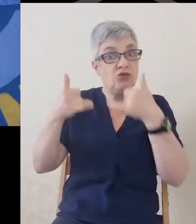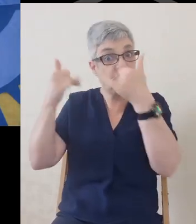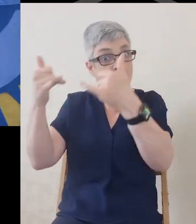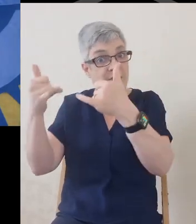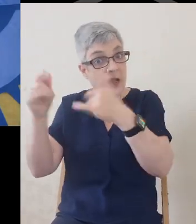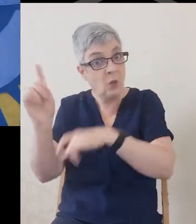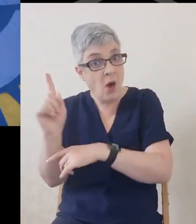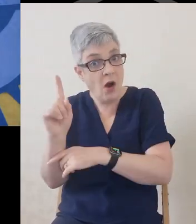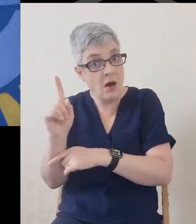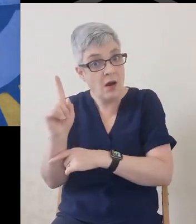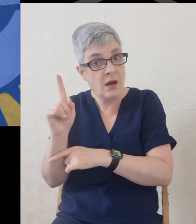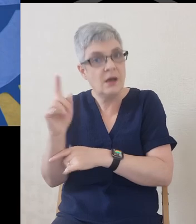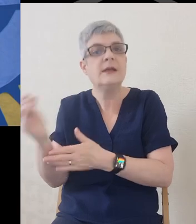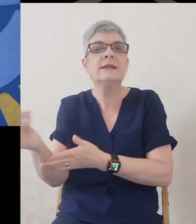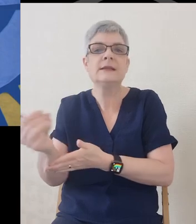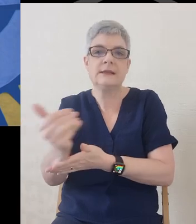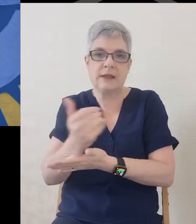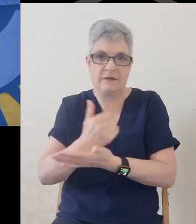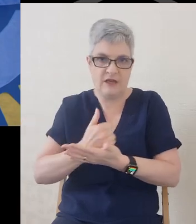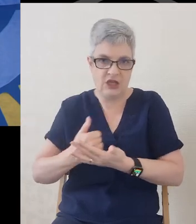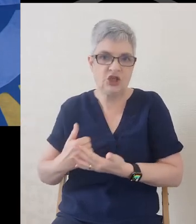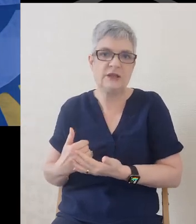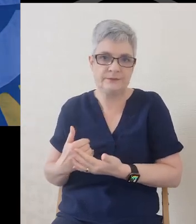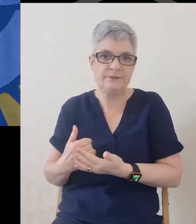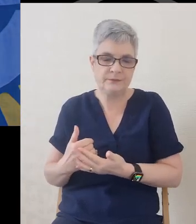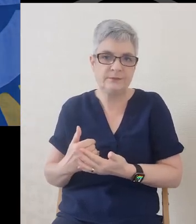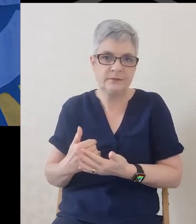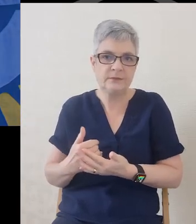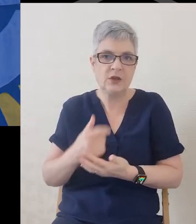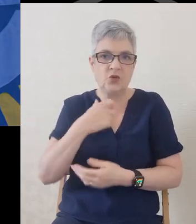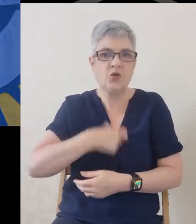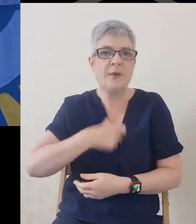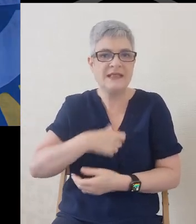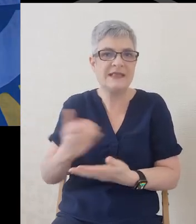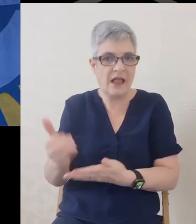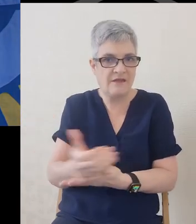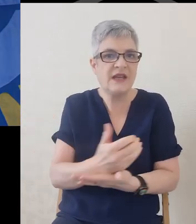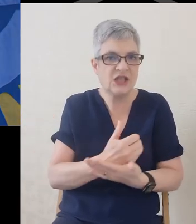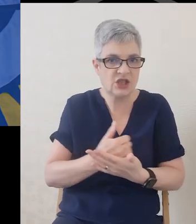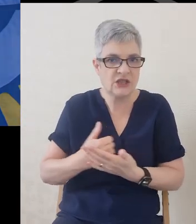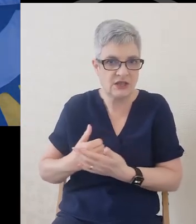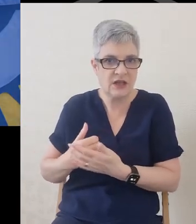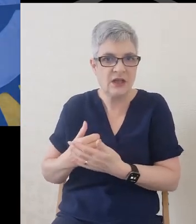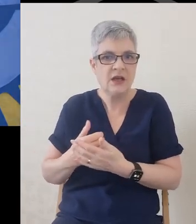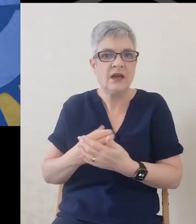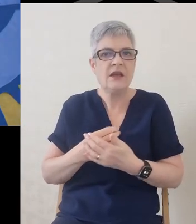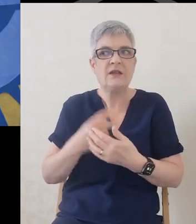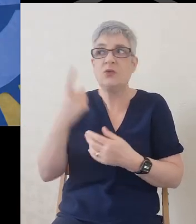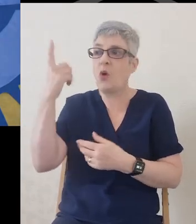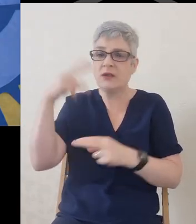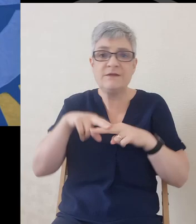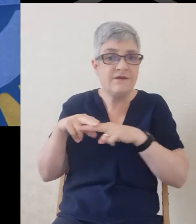up was the salvation of people, the salvation of the family of God.